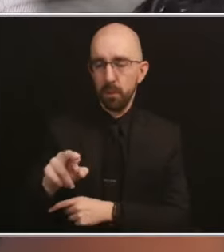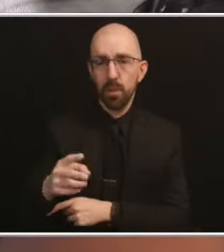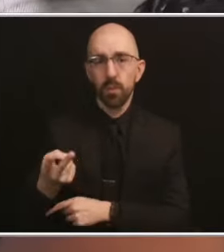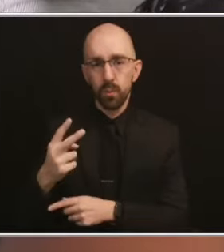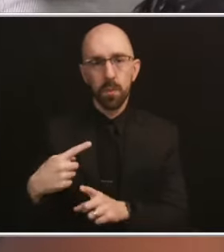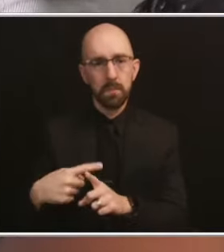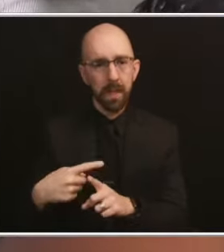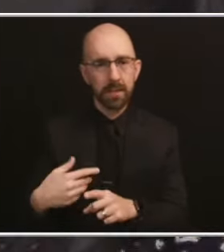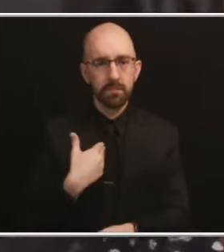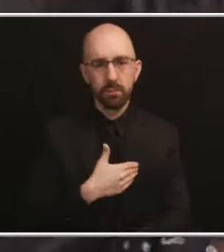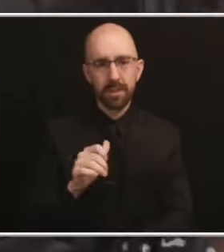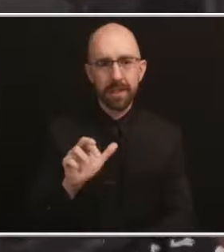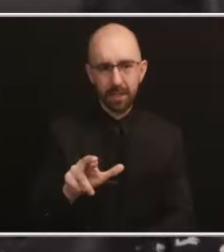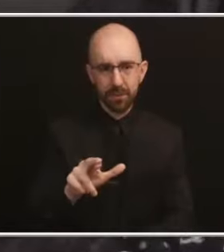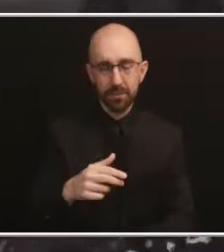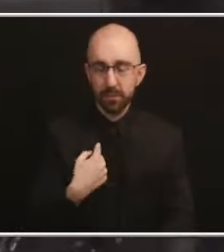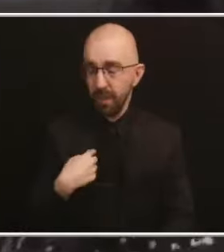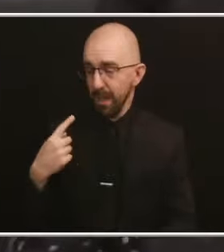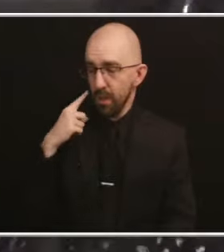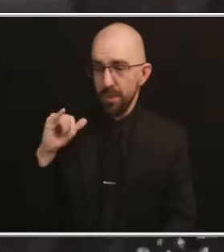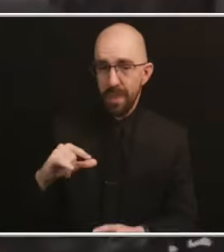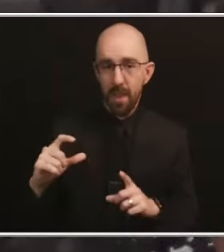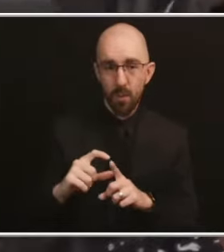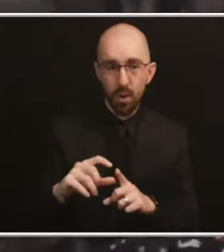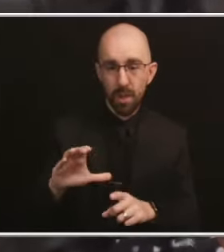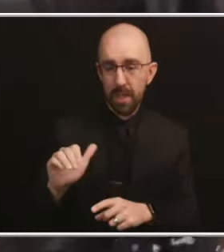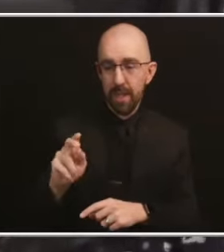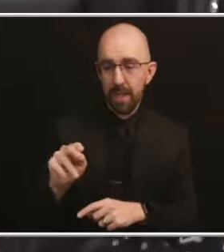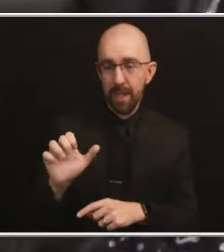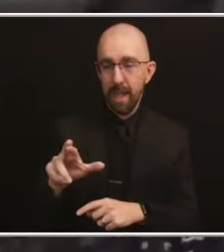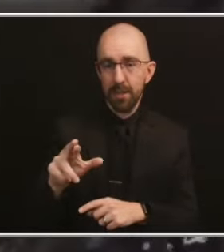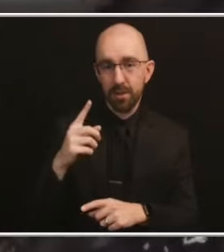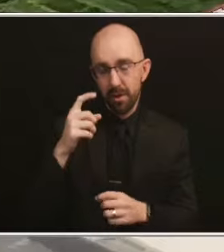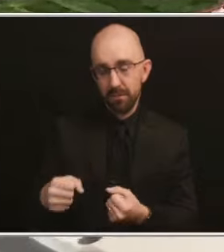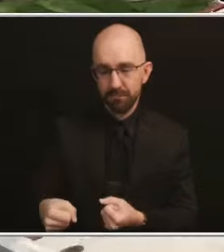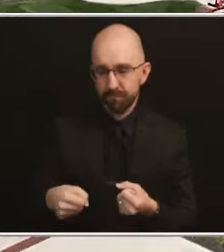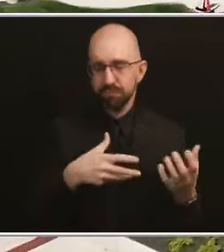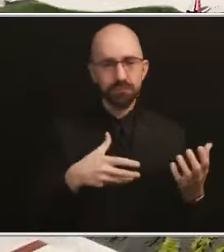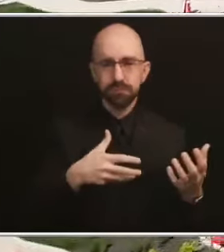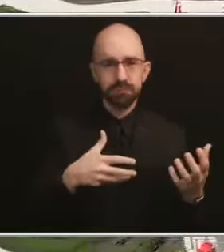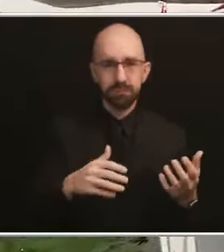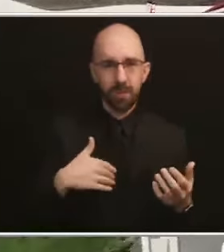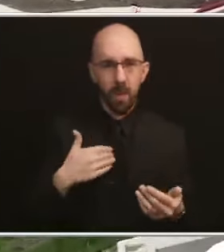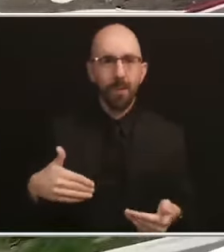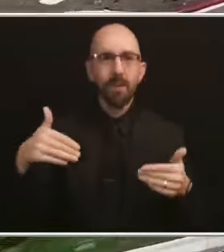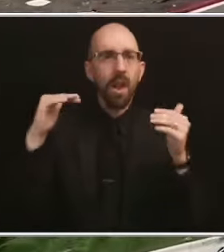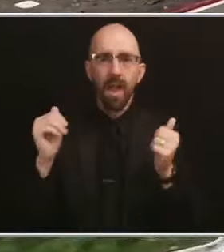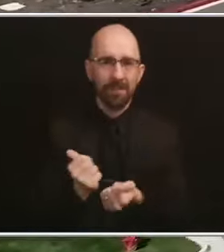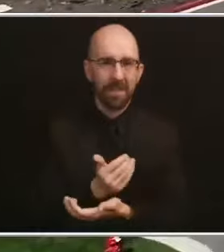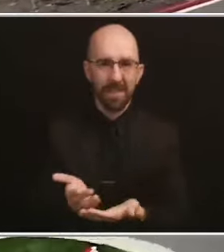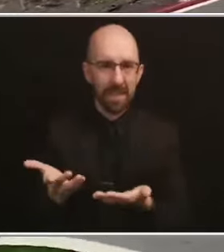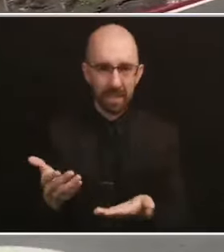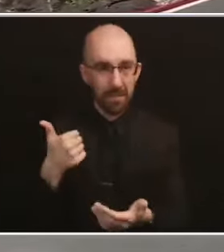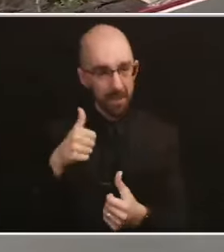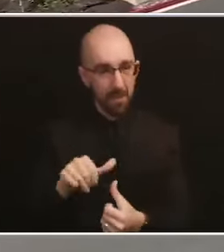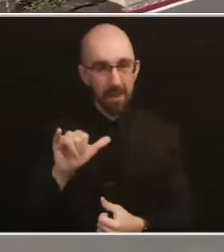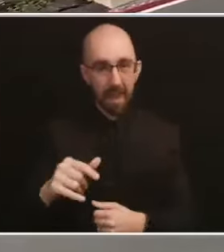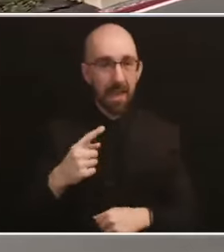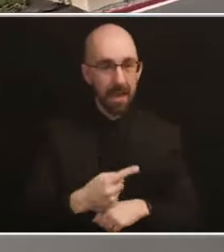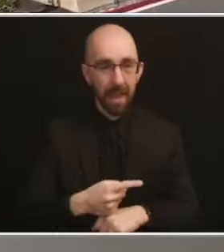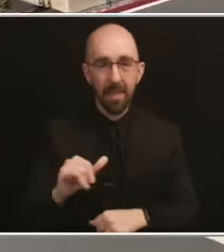cancer. That whole conversation went, yeah. It went over my head. I remember that day, like it was Valentine's